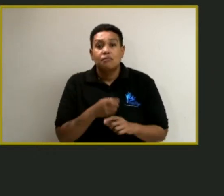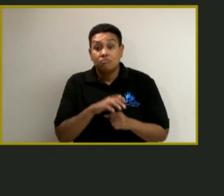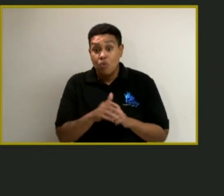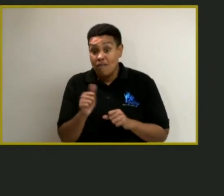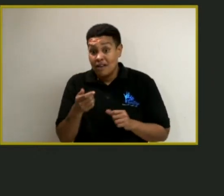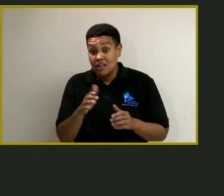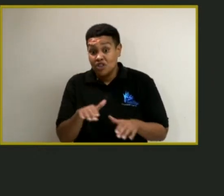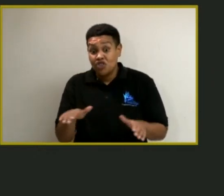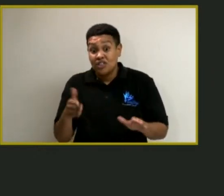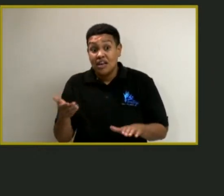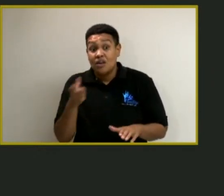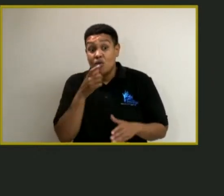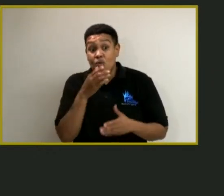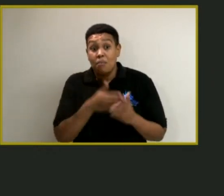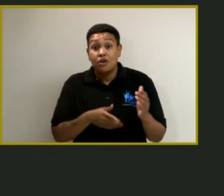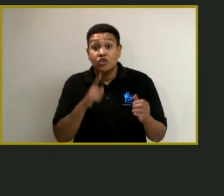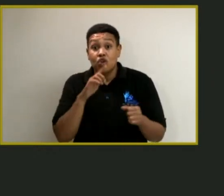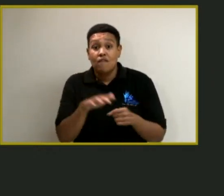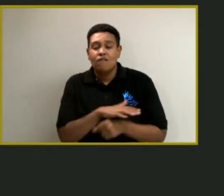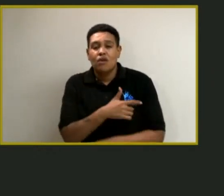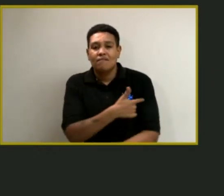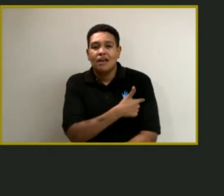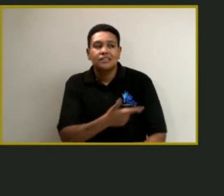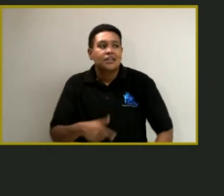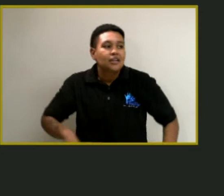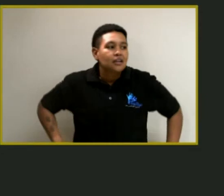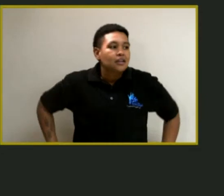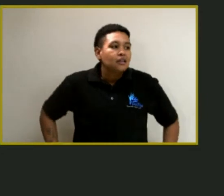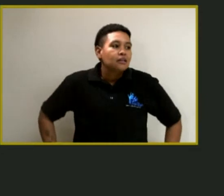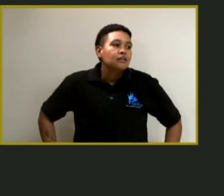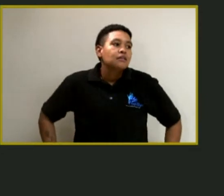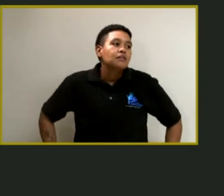virus who were partially or fully vaccinated?